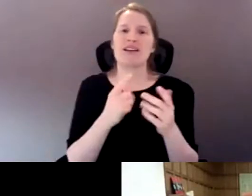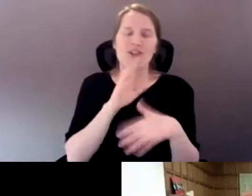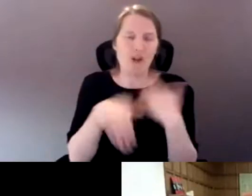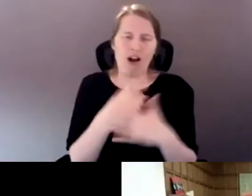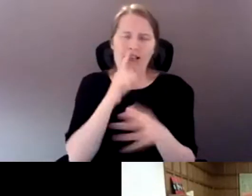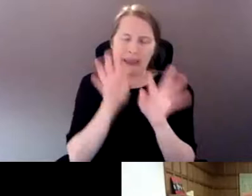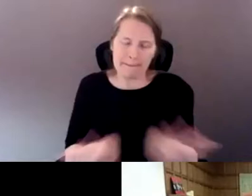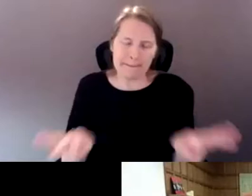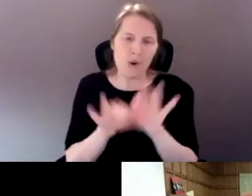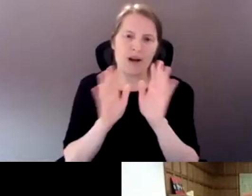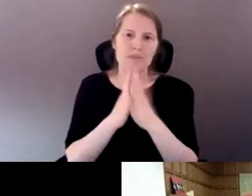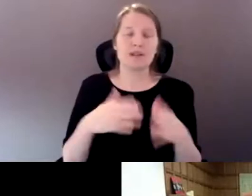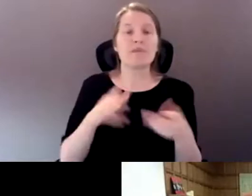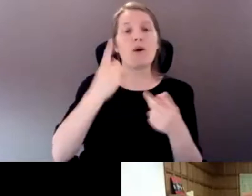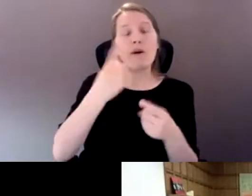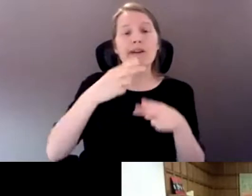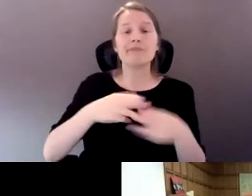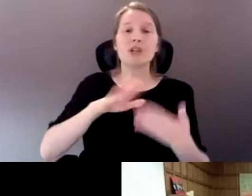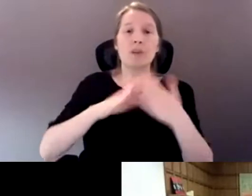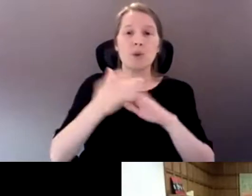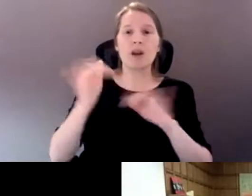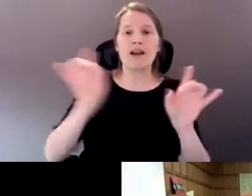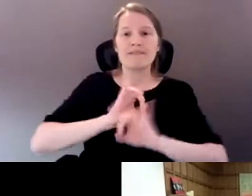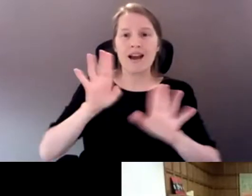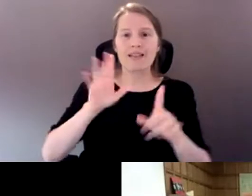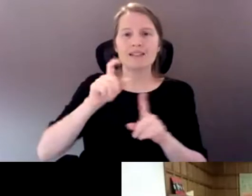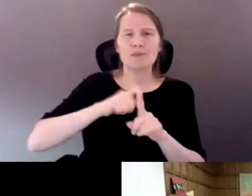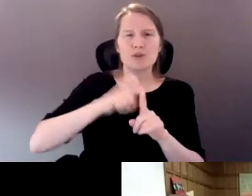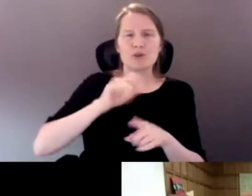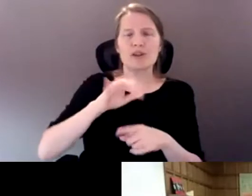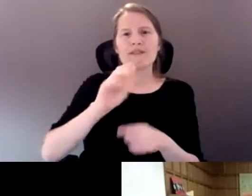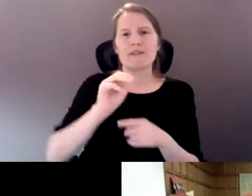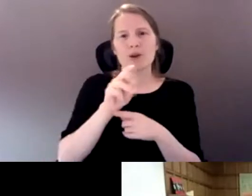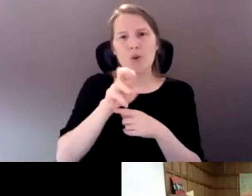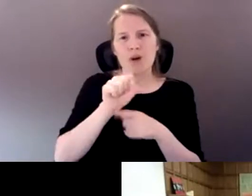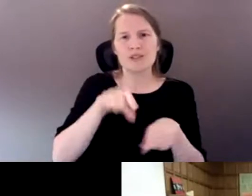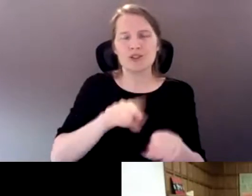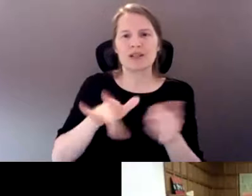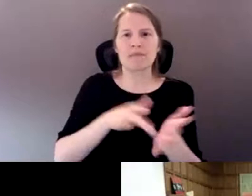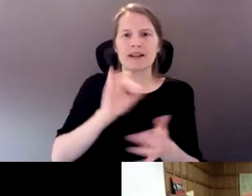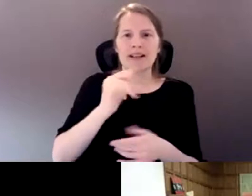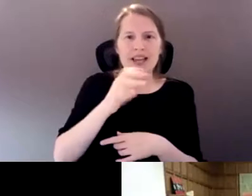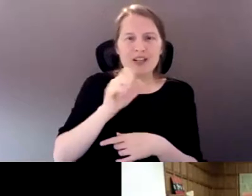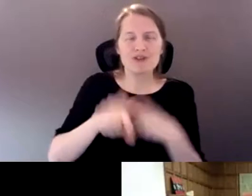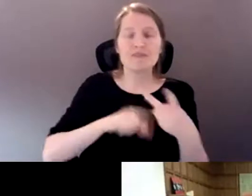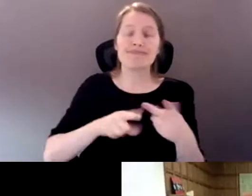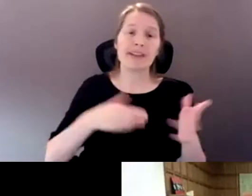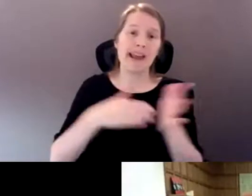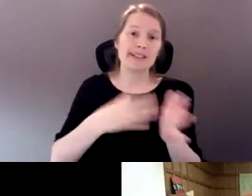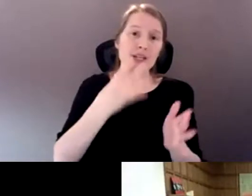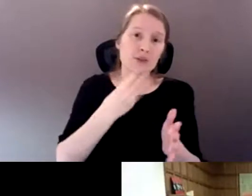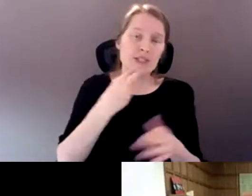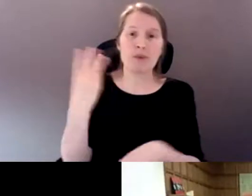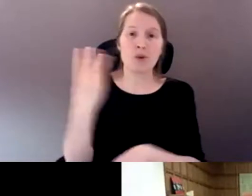groundbreaking. Communities of Violence, Persecution of Minorities in the Middle Ages, Anti-Judaism, the Western Tradition,